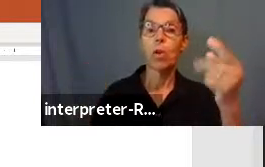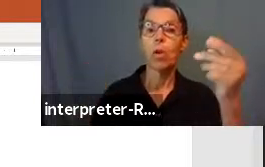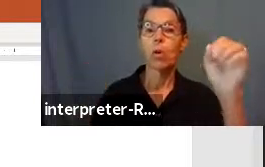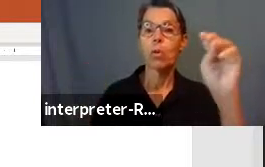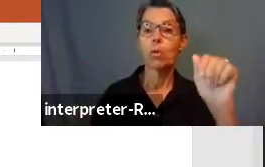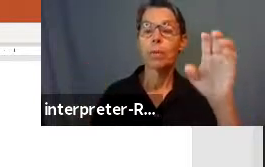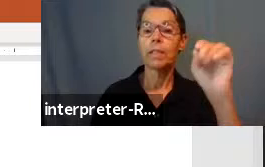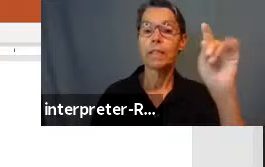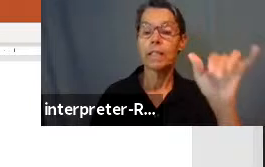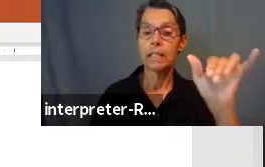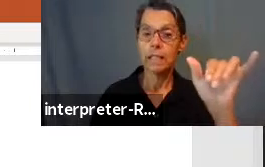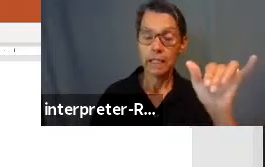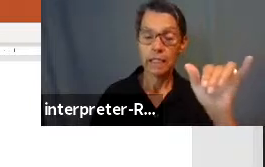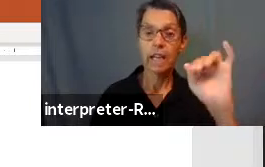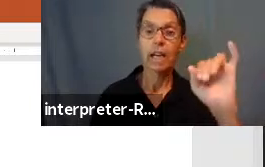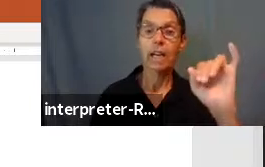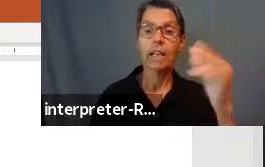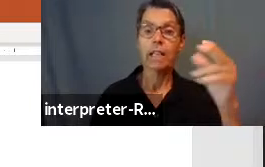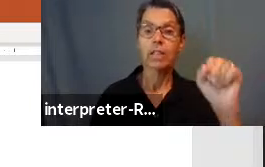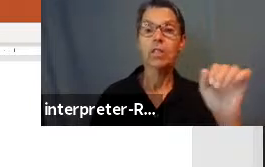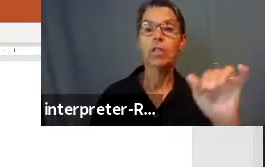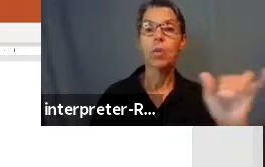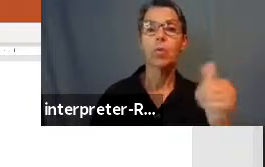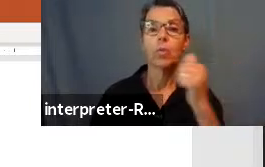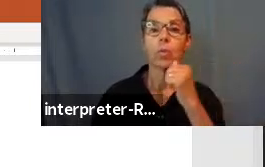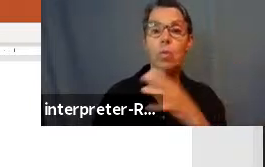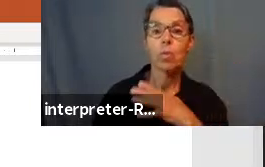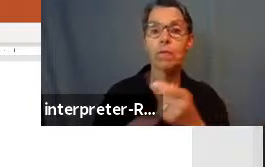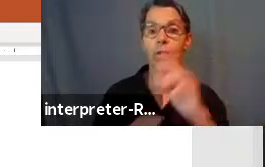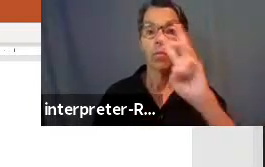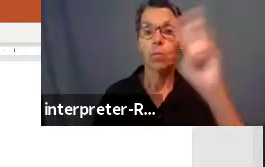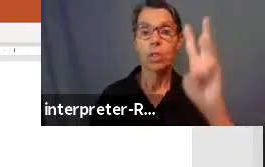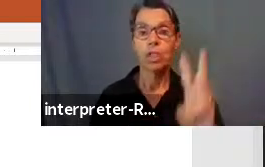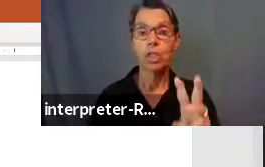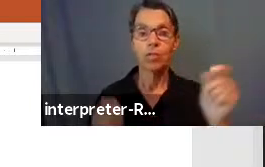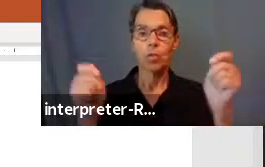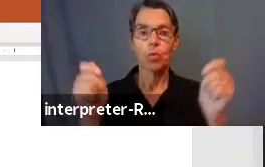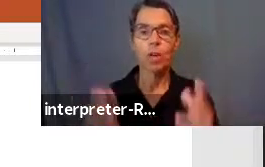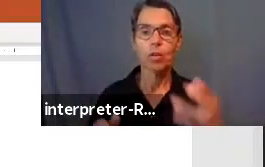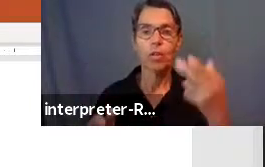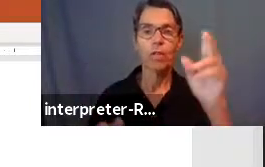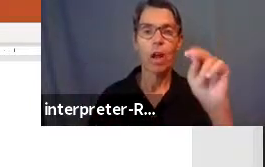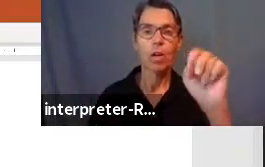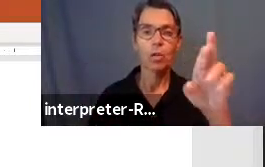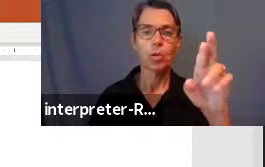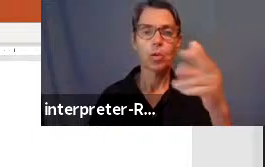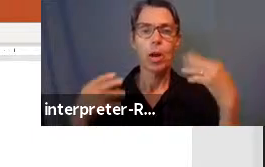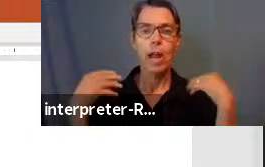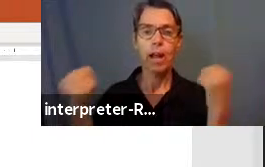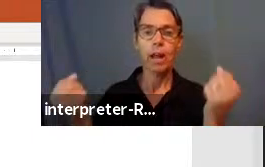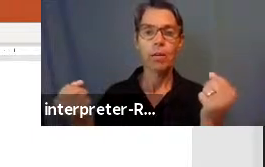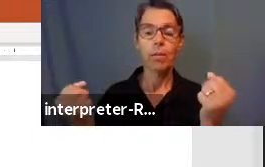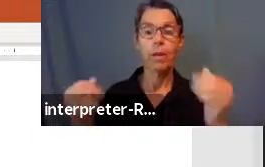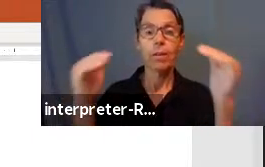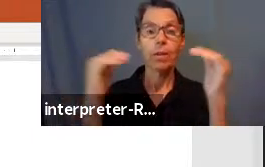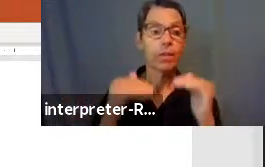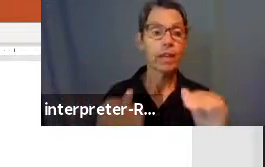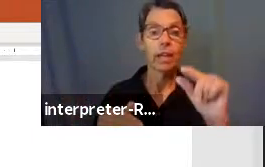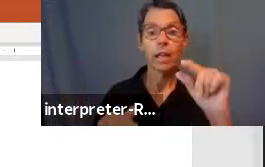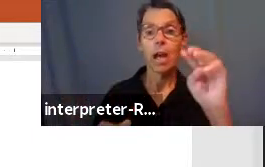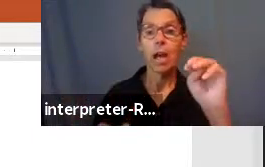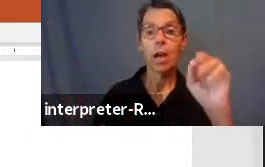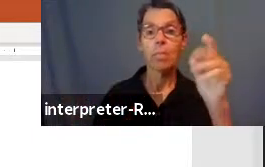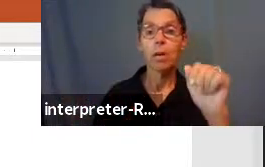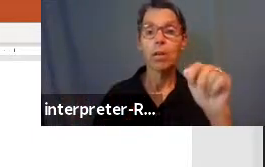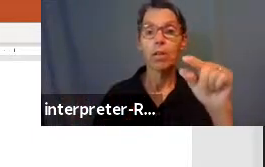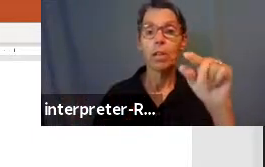Health Manager at Hunter Health in Wichita. Thank you both for being here. After that, we will hear a brief report from Martha Gabehart, the Executive Director